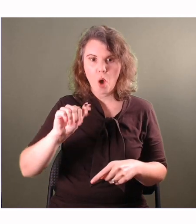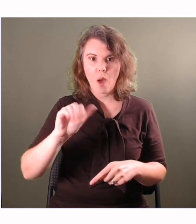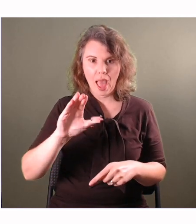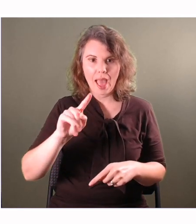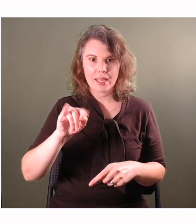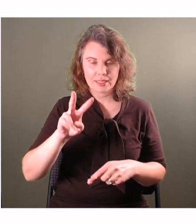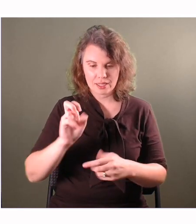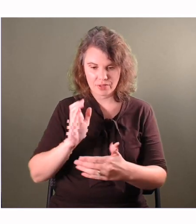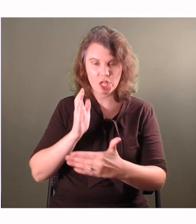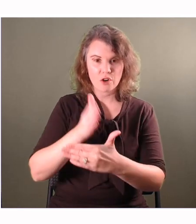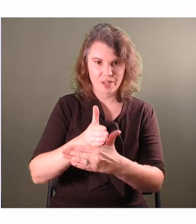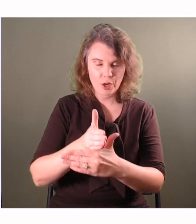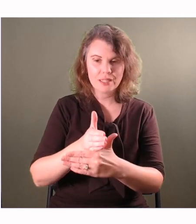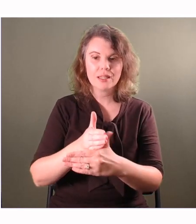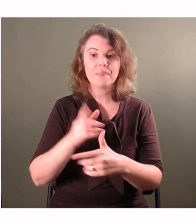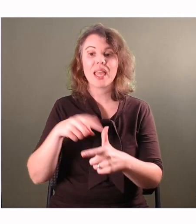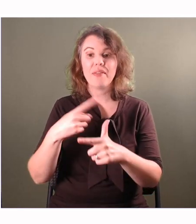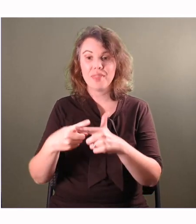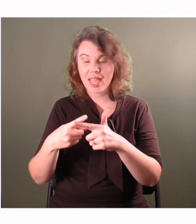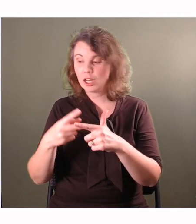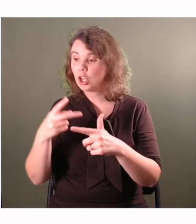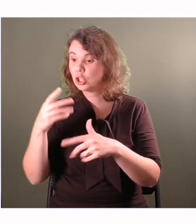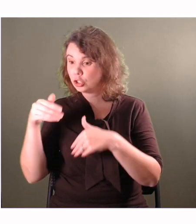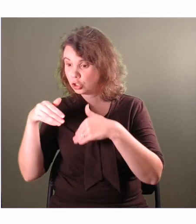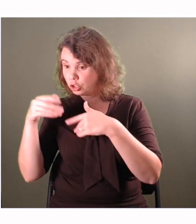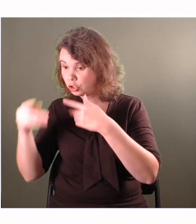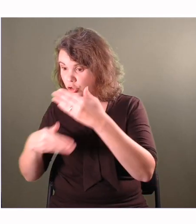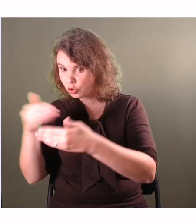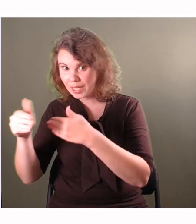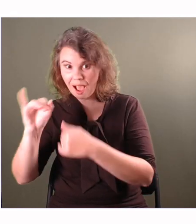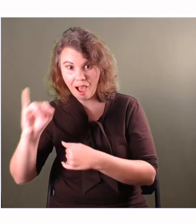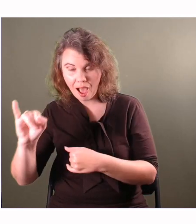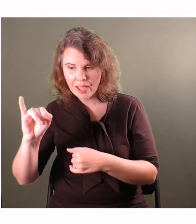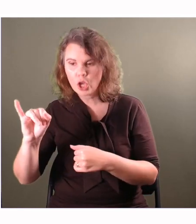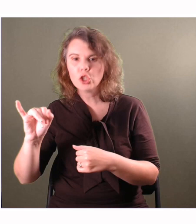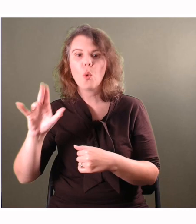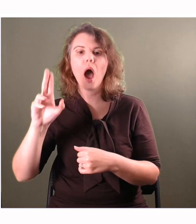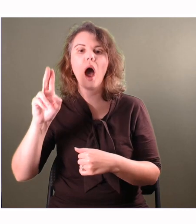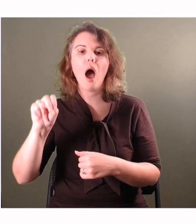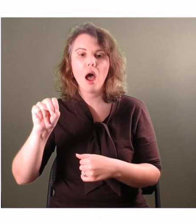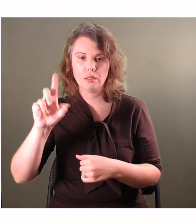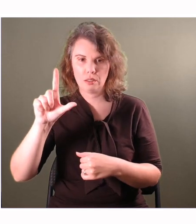also, as you learn the I patterns, you unlearn the A patterns.